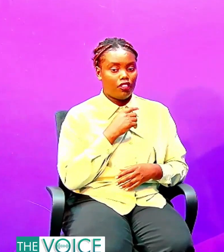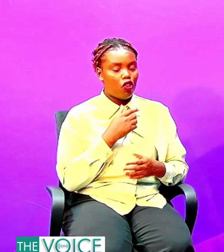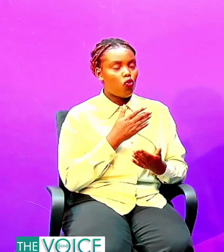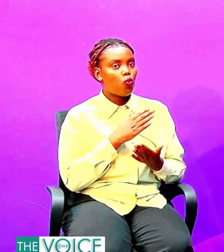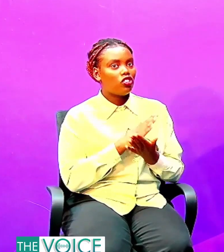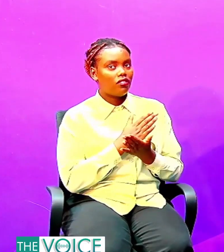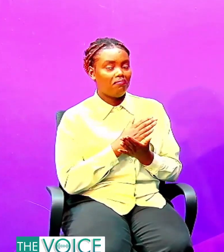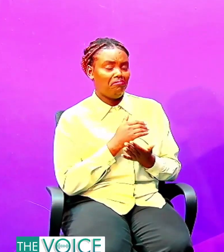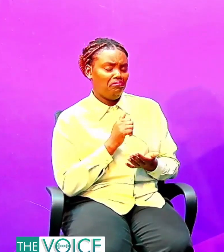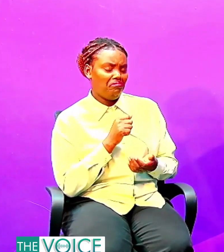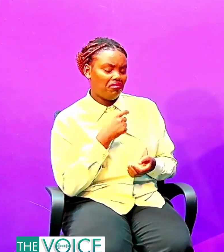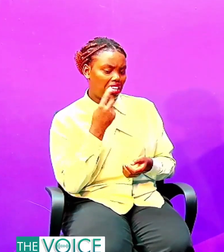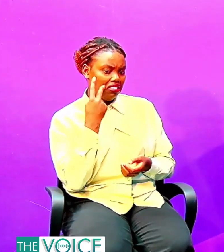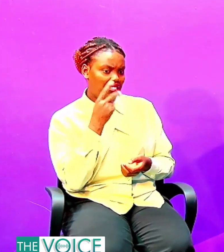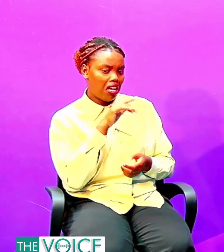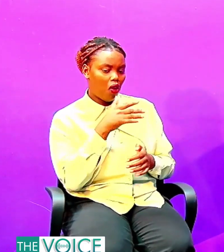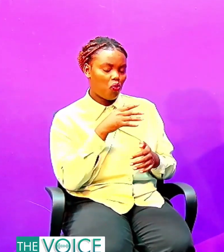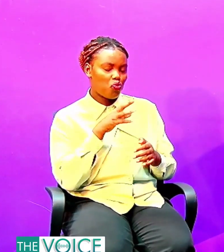Yes.